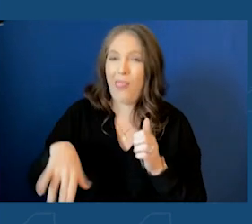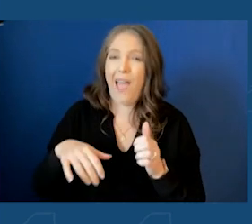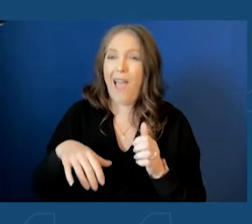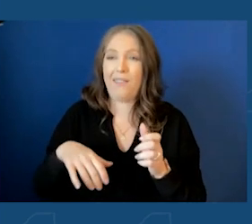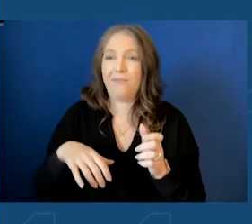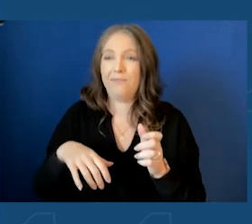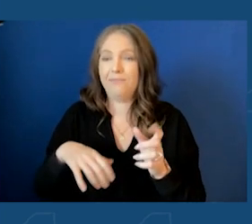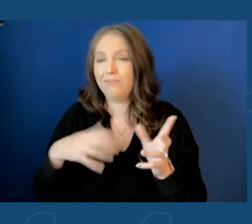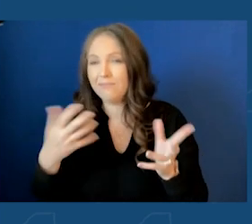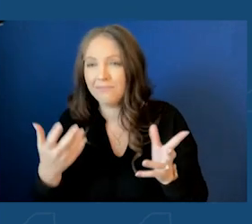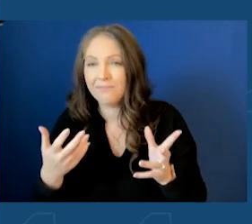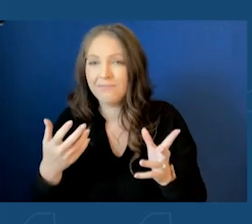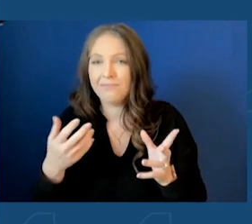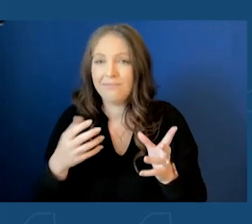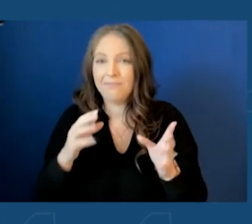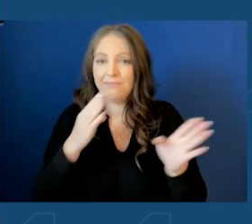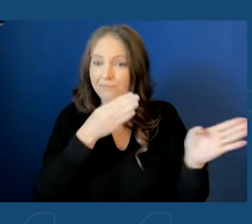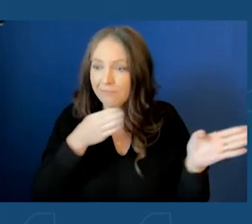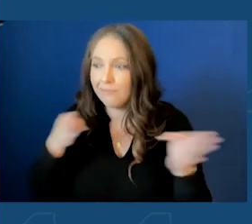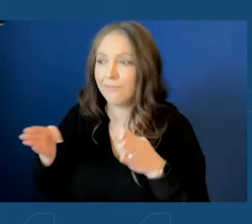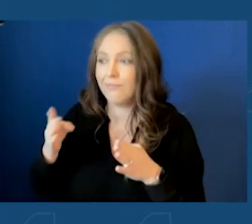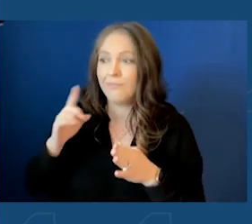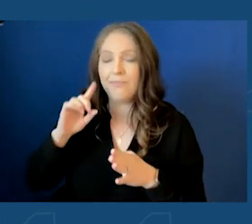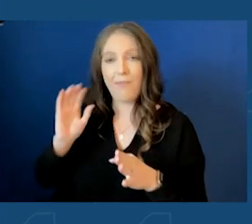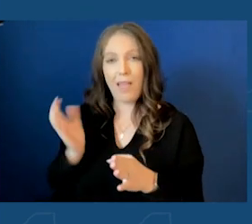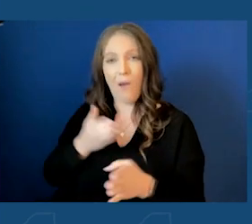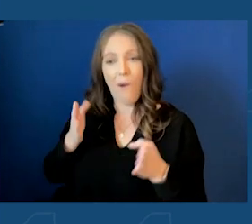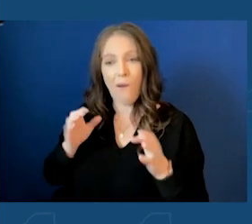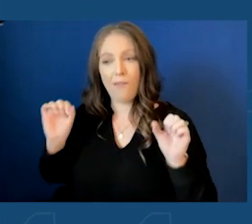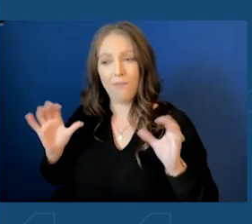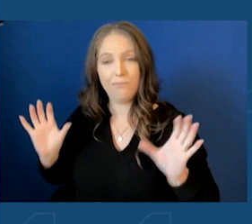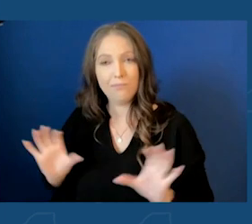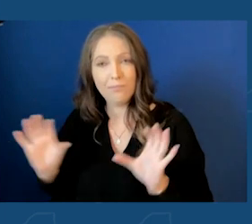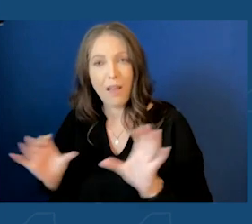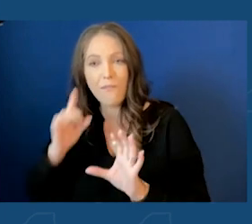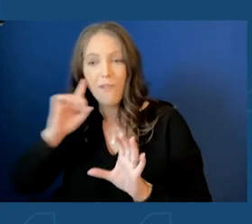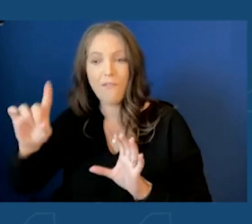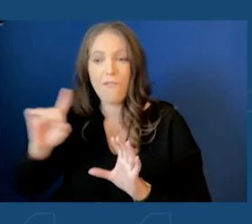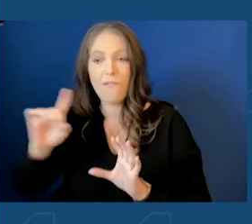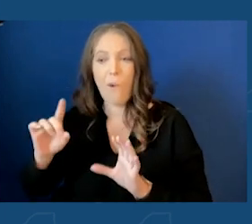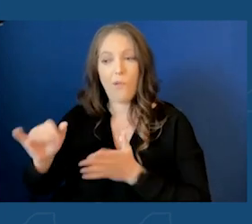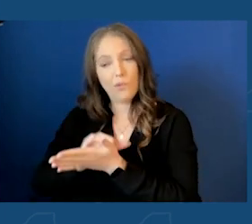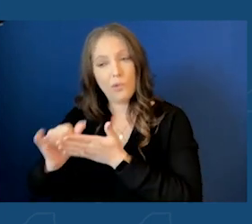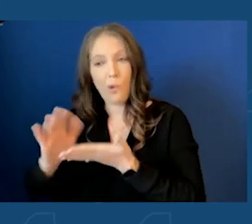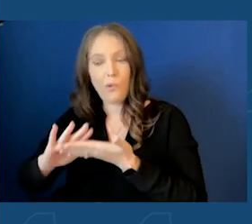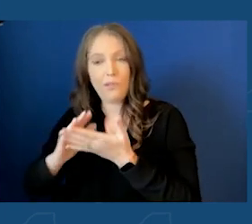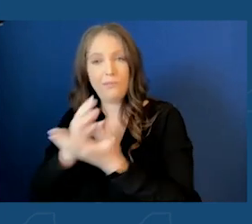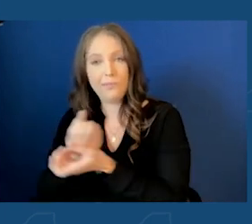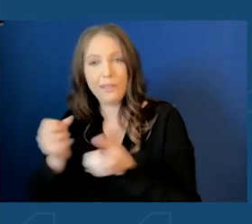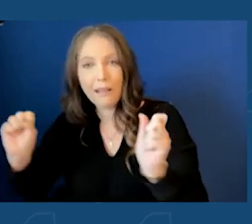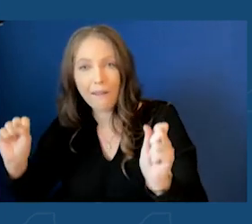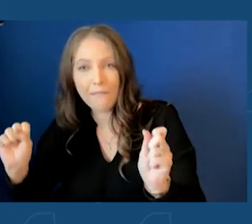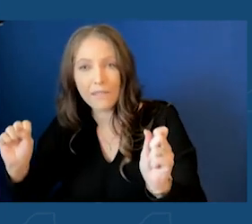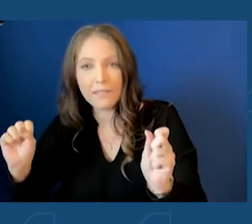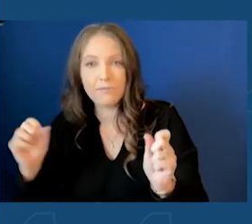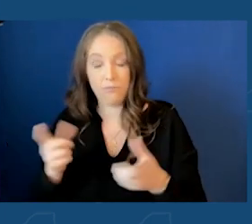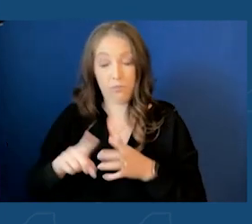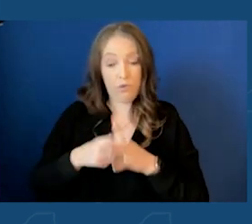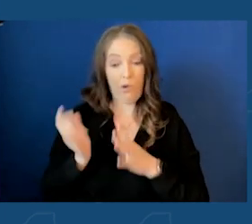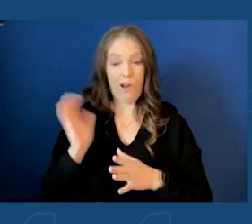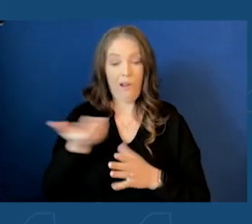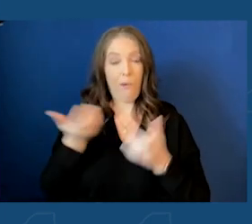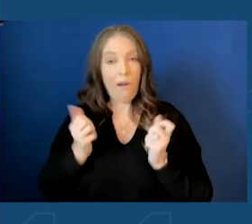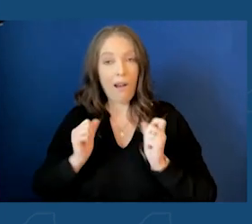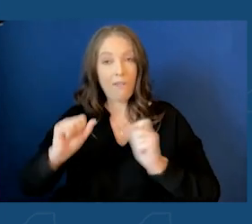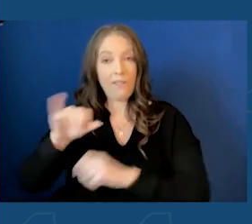but a nonstop concerted effort to keep New Yorkers safe. Starting with our efforts in January, when I convened, and